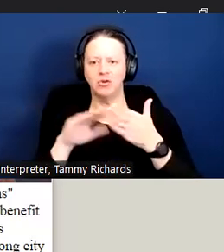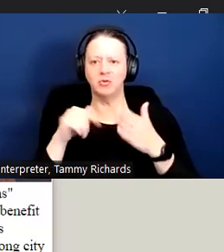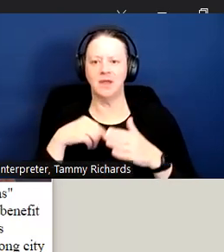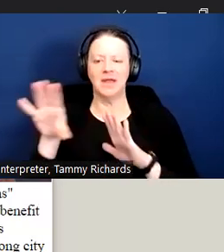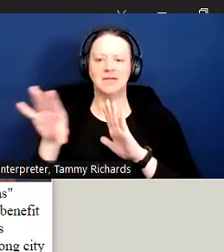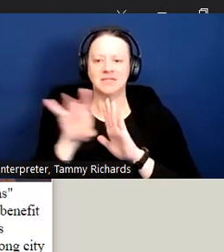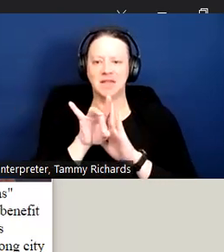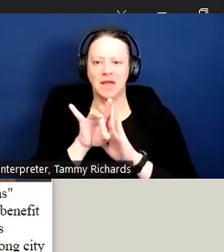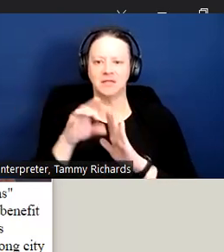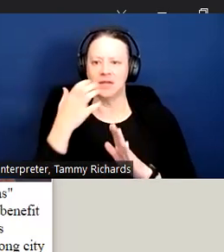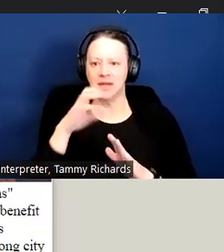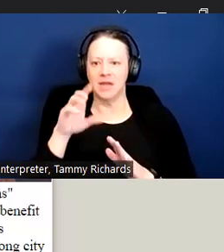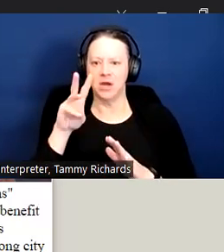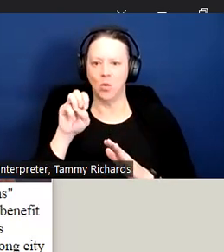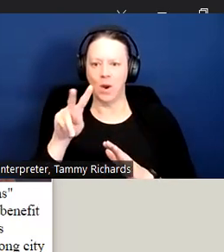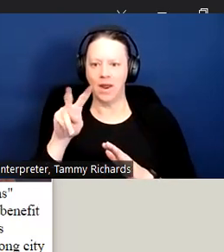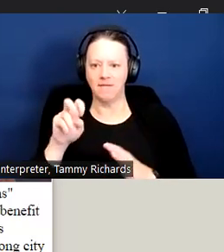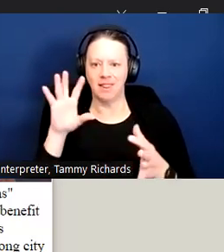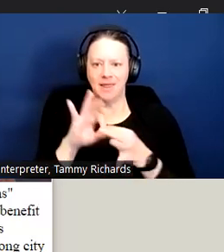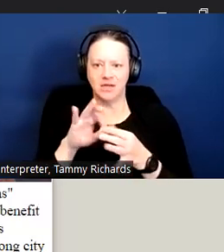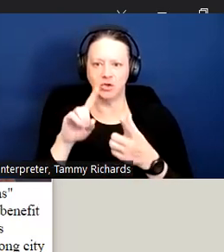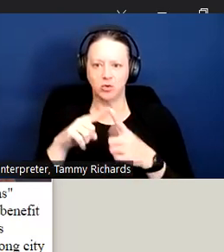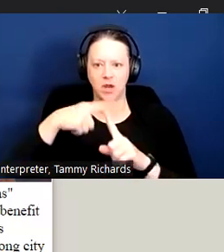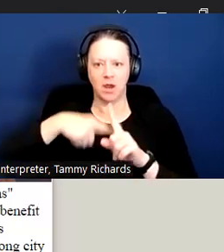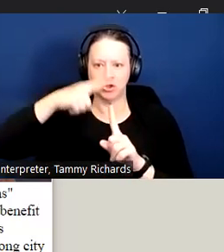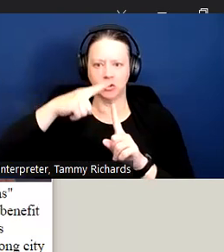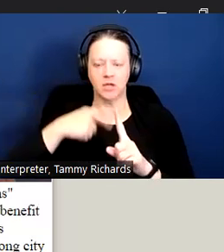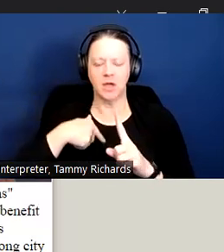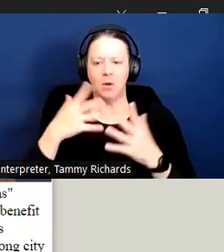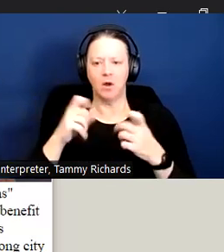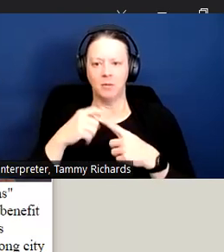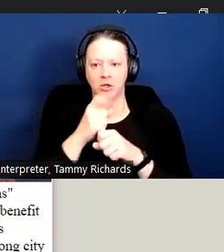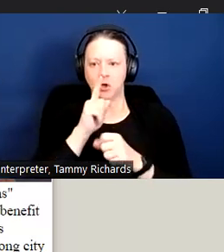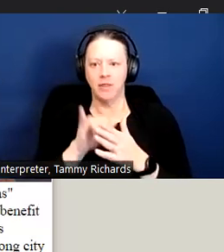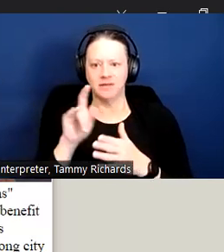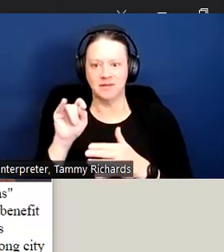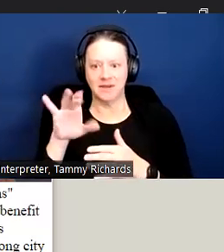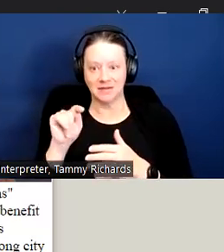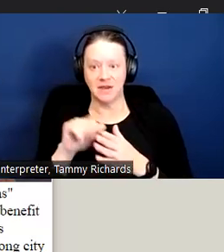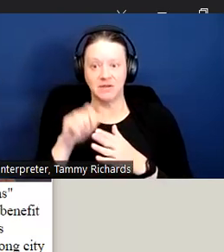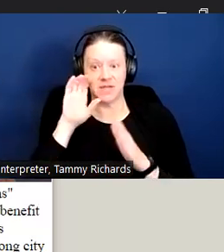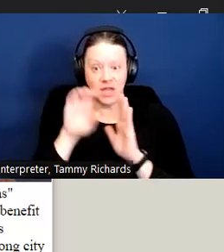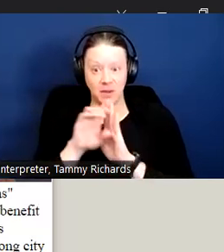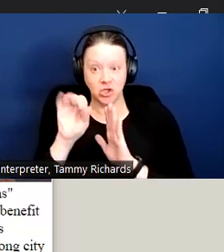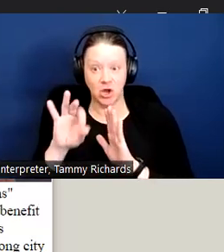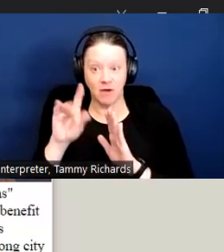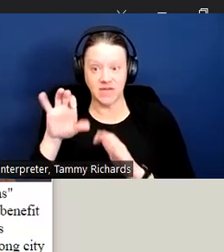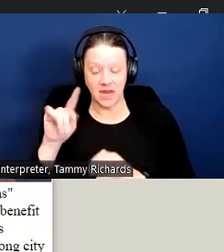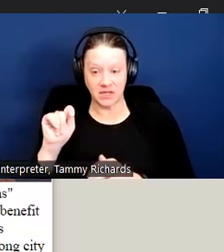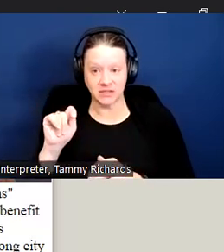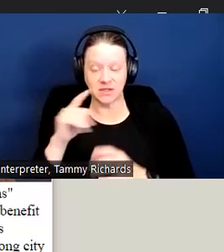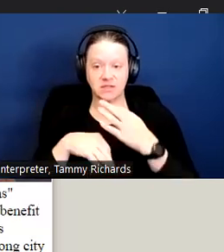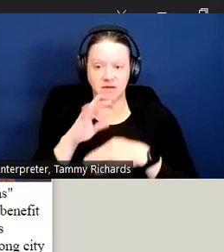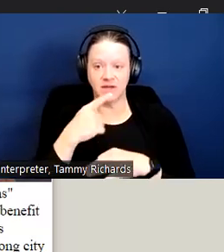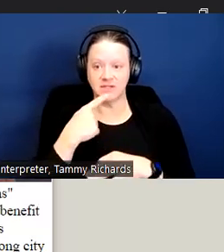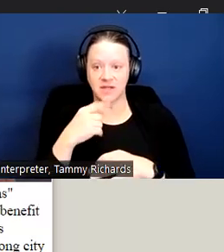select heat wave link to temperatures, I need to make sure that that's text. If it's image of text, and, you know, instead, if I